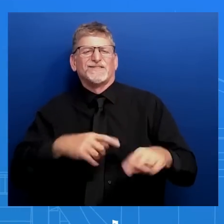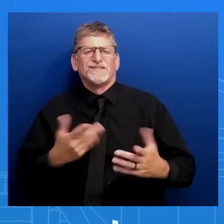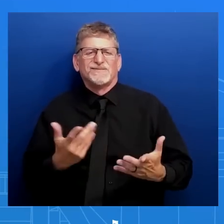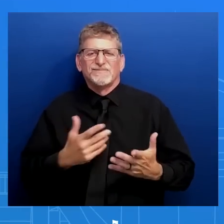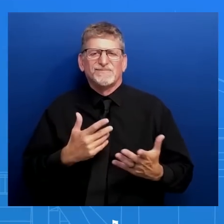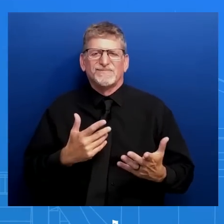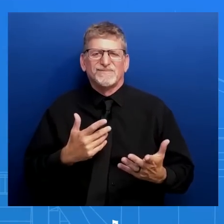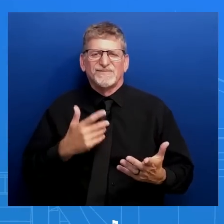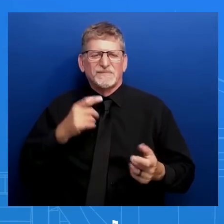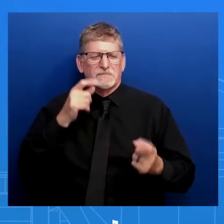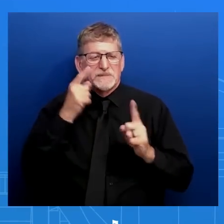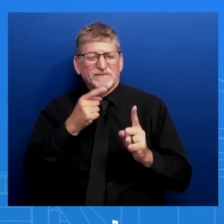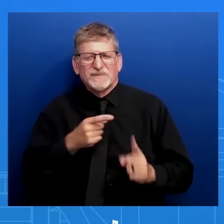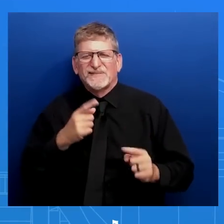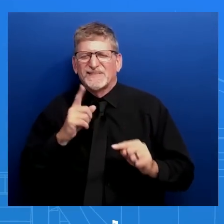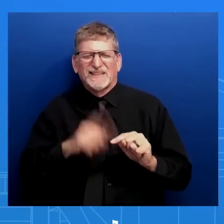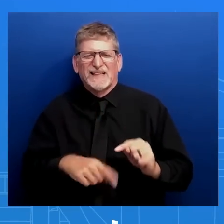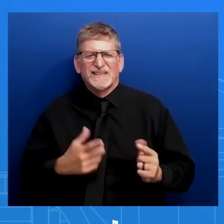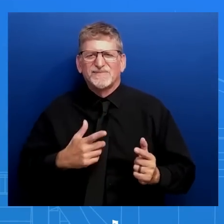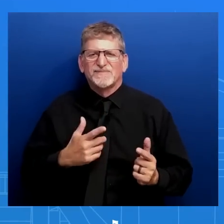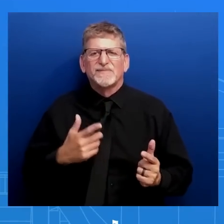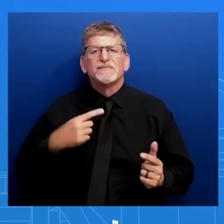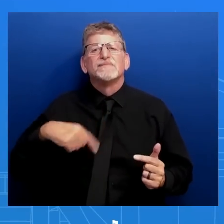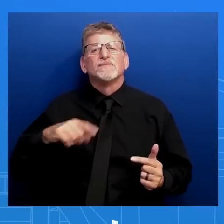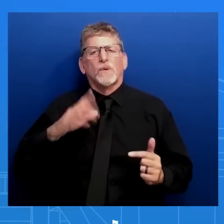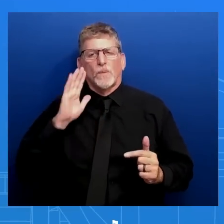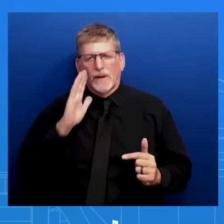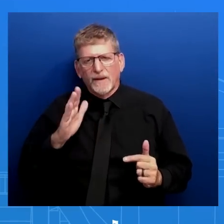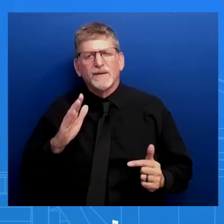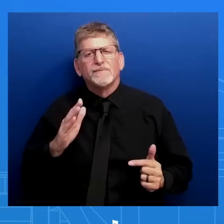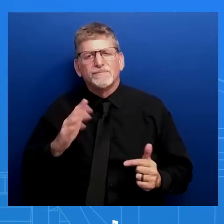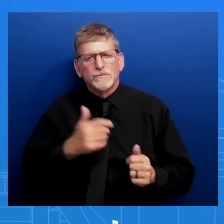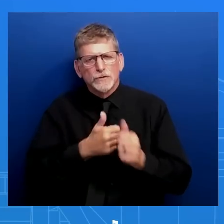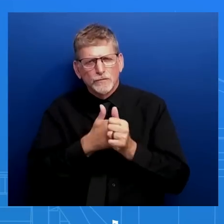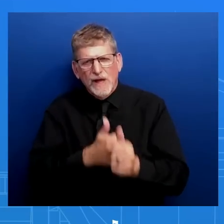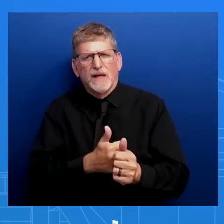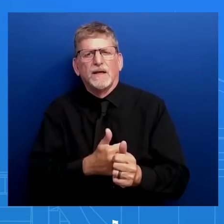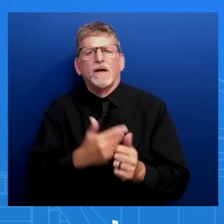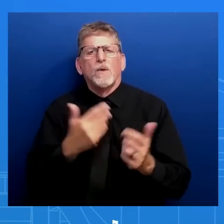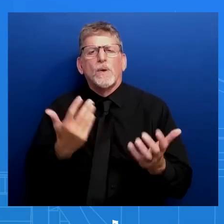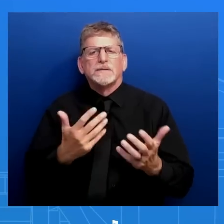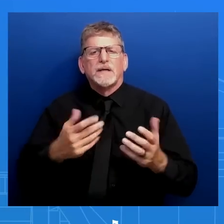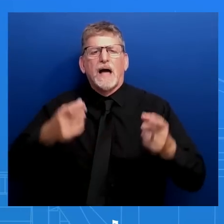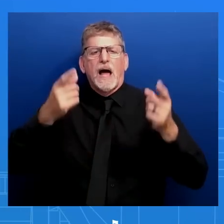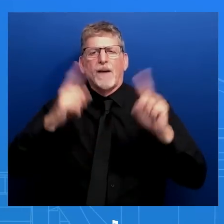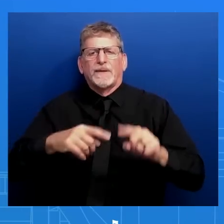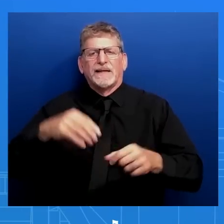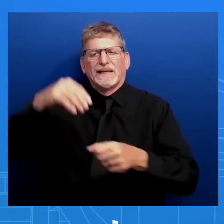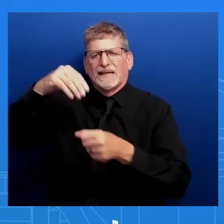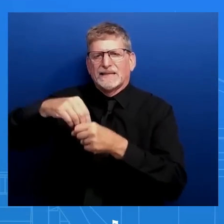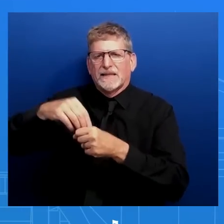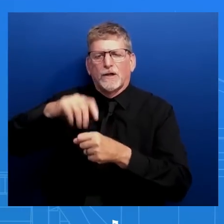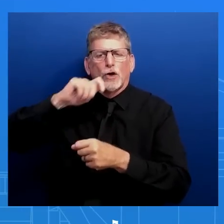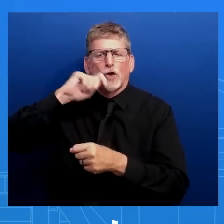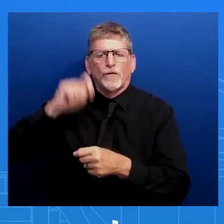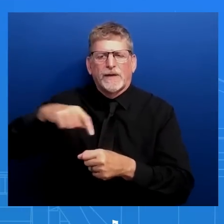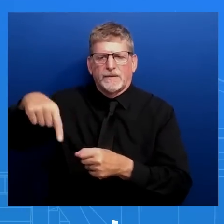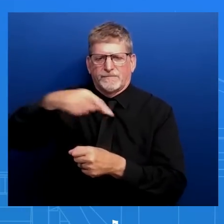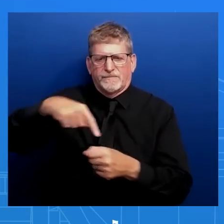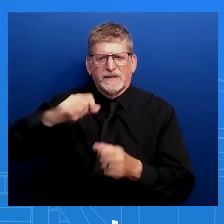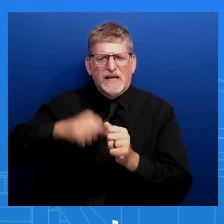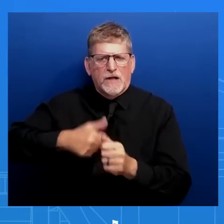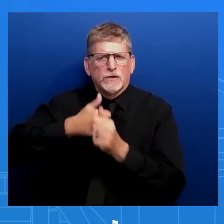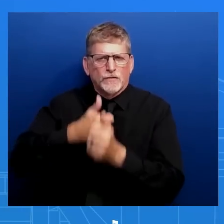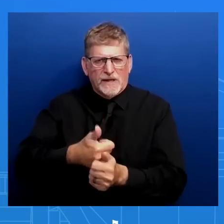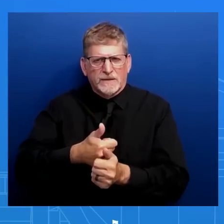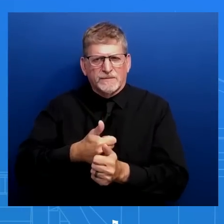What we are going to track is what's going on inside Ukraine, and we're going to make sure that we're also in constant communication with the Ukrainians about